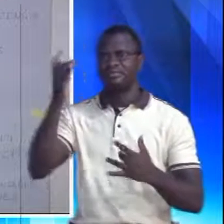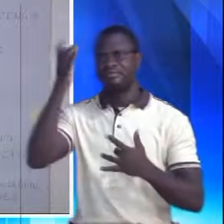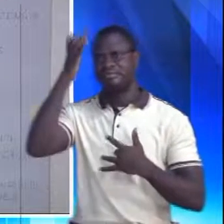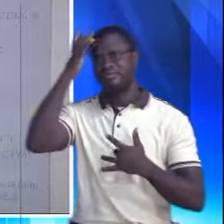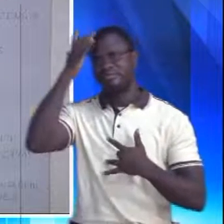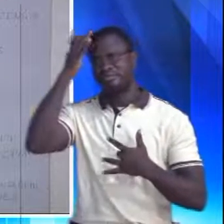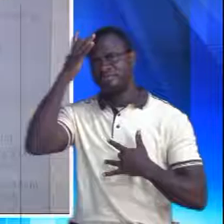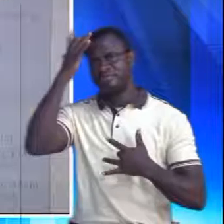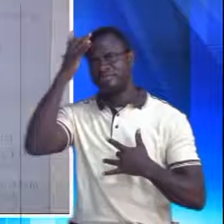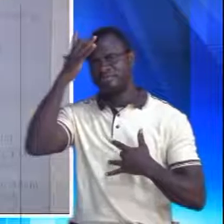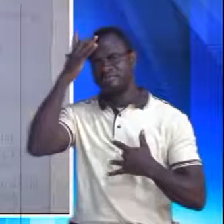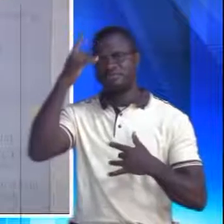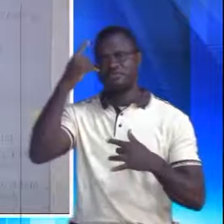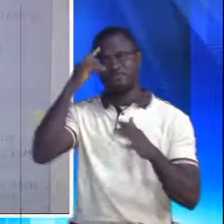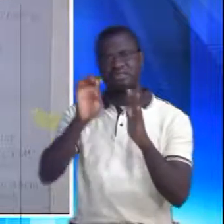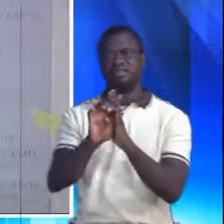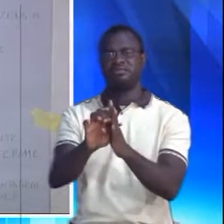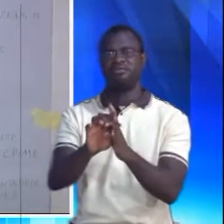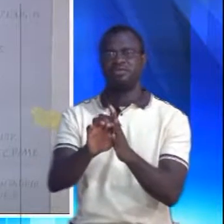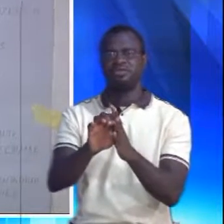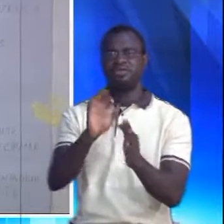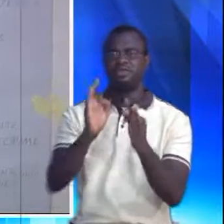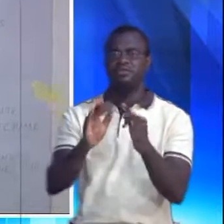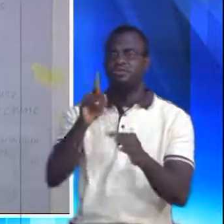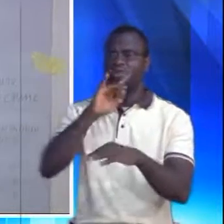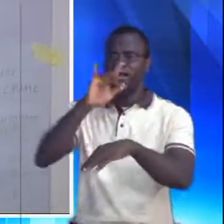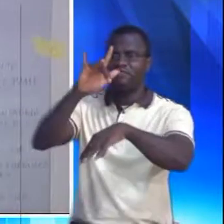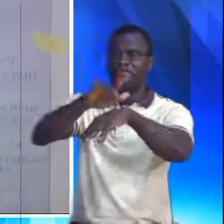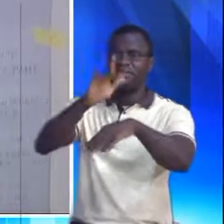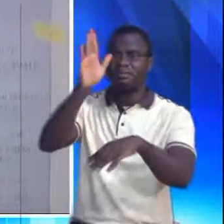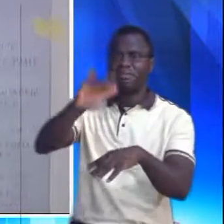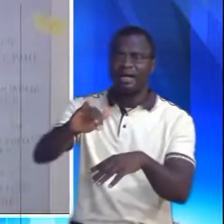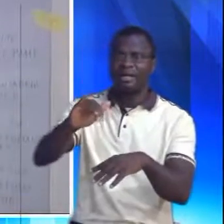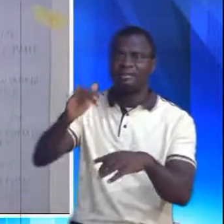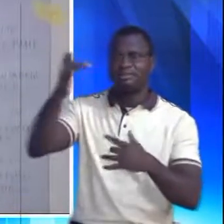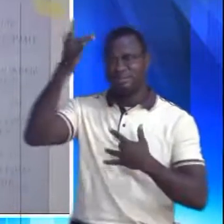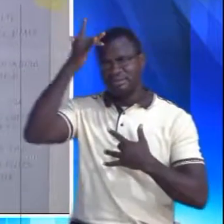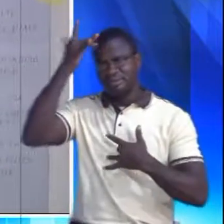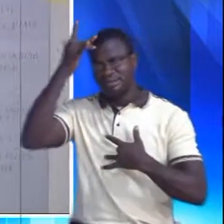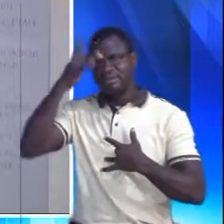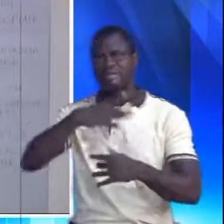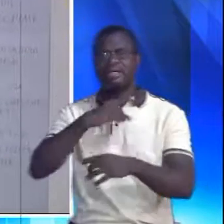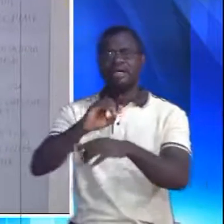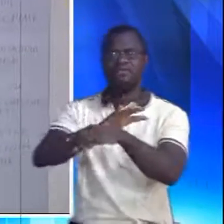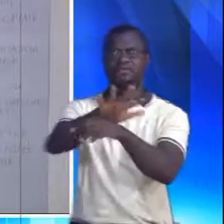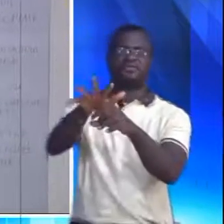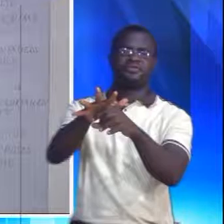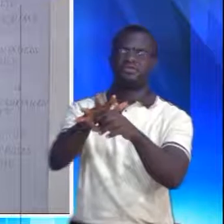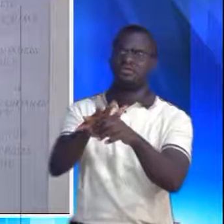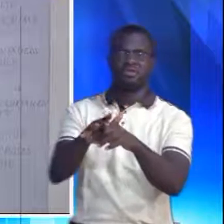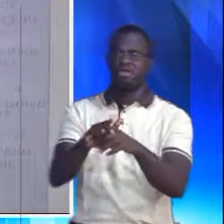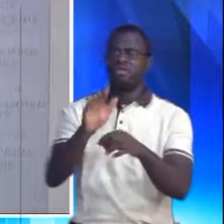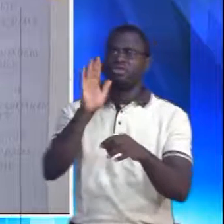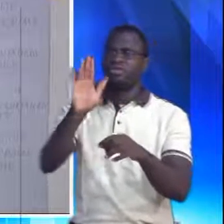Students, I hope you are following me. A madman will not be allowed to move freely within the